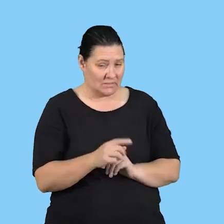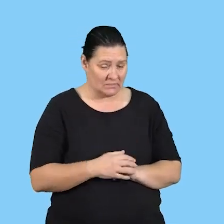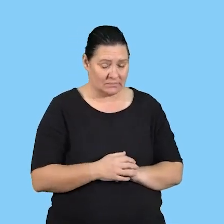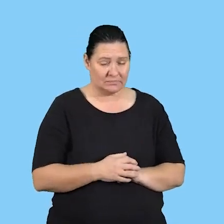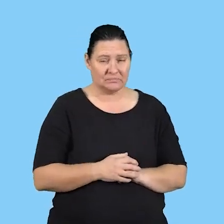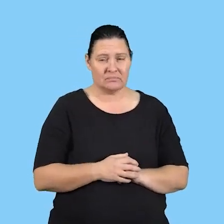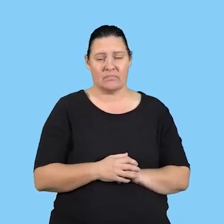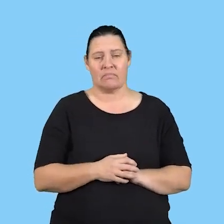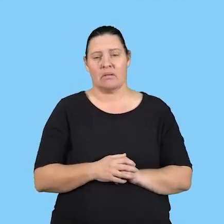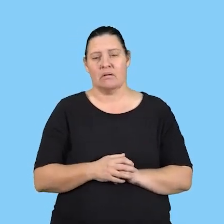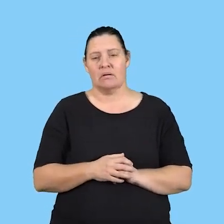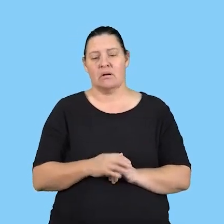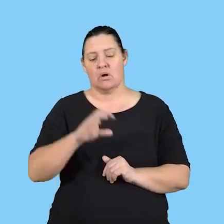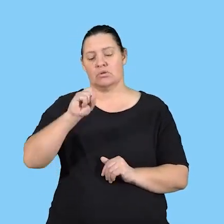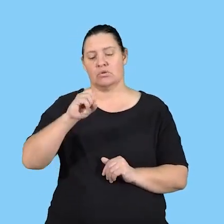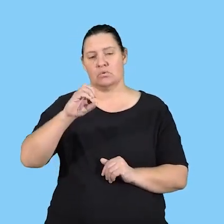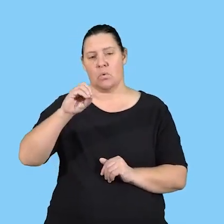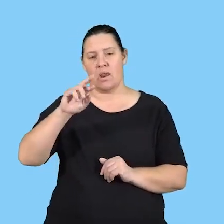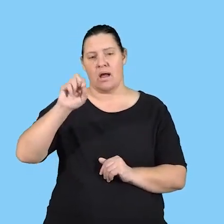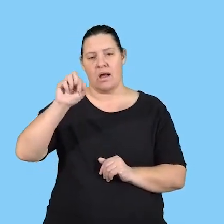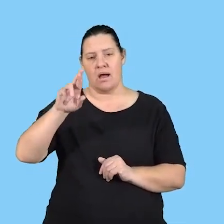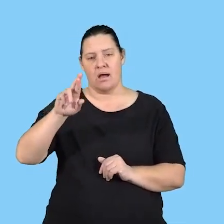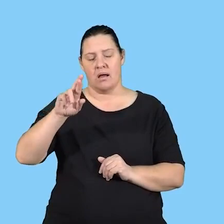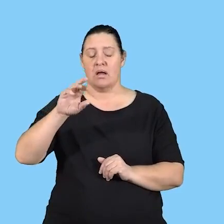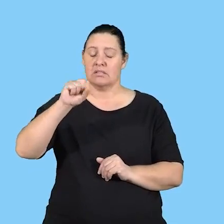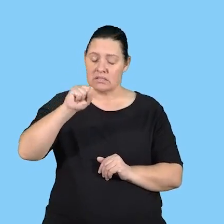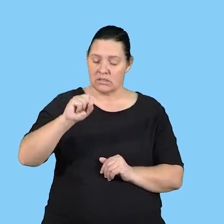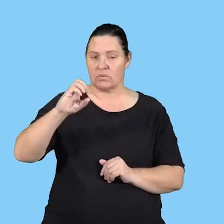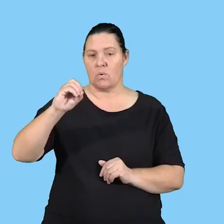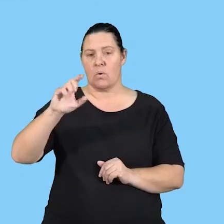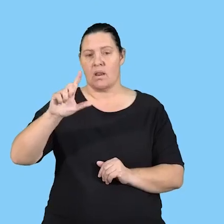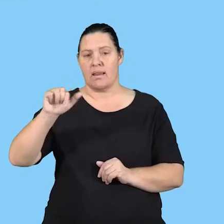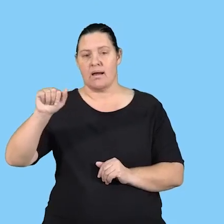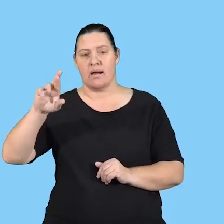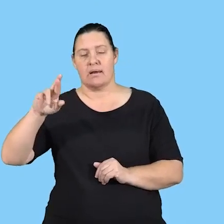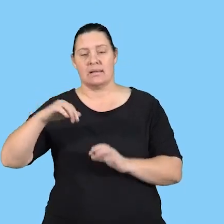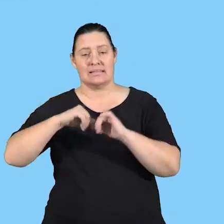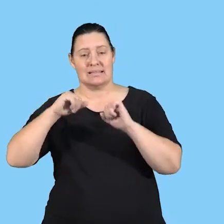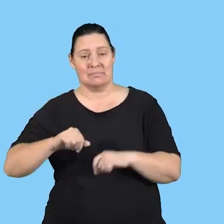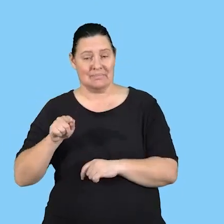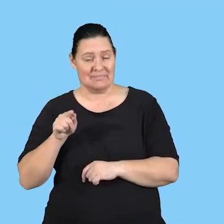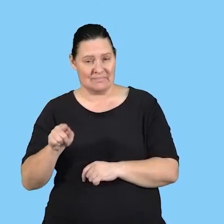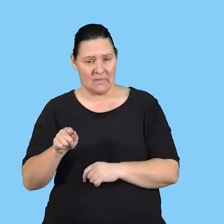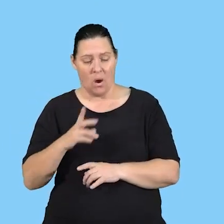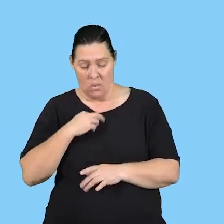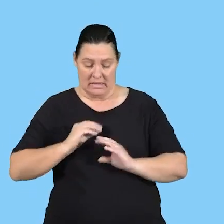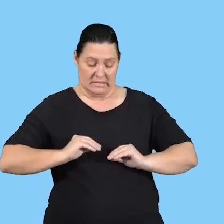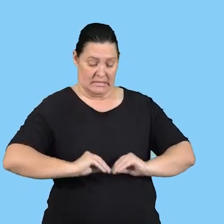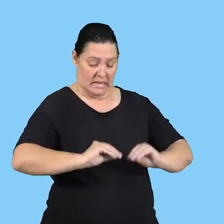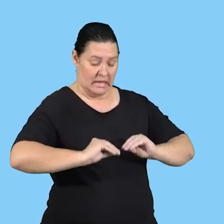as regards the solar system, that even though we teach the